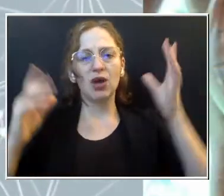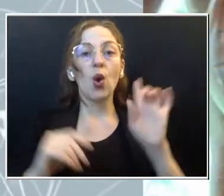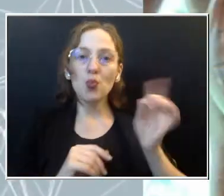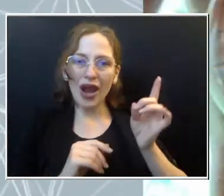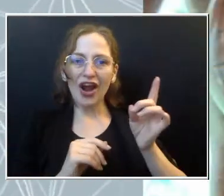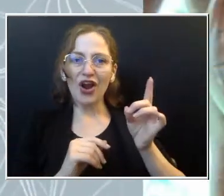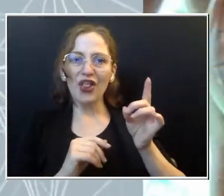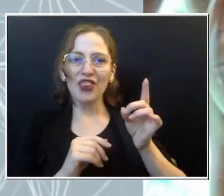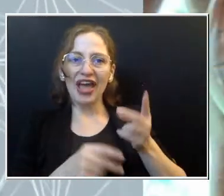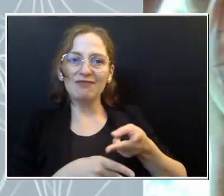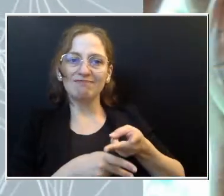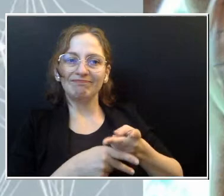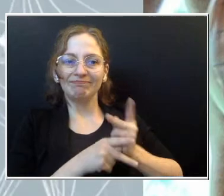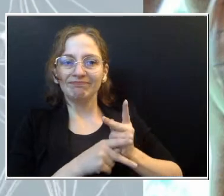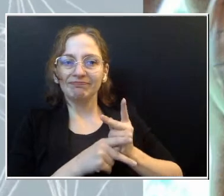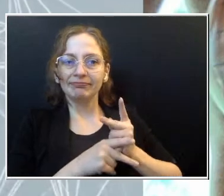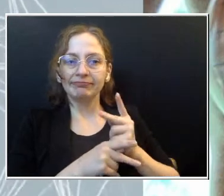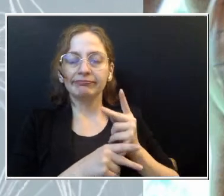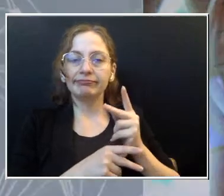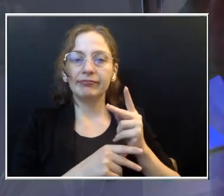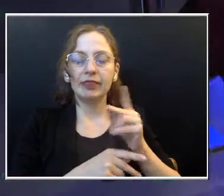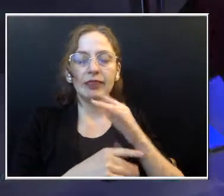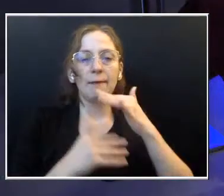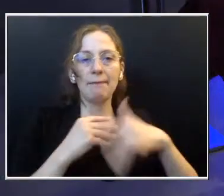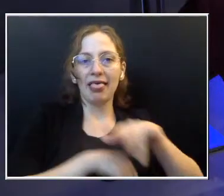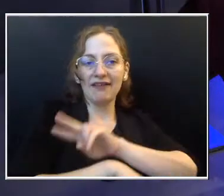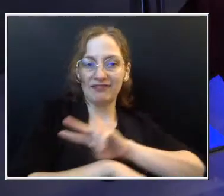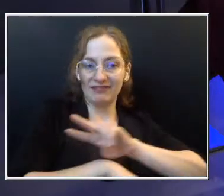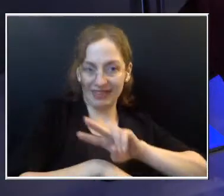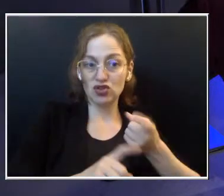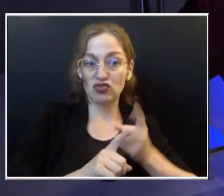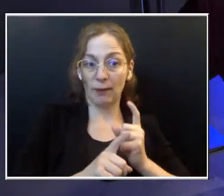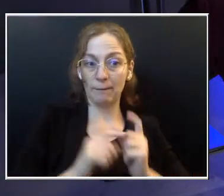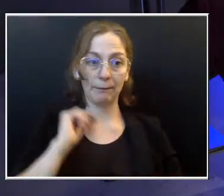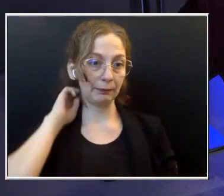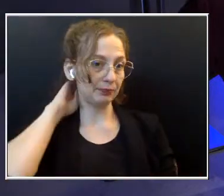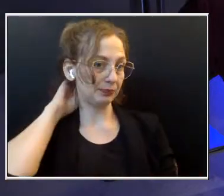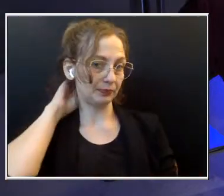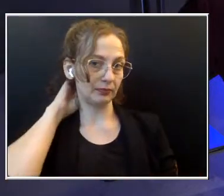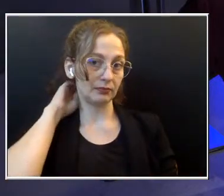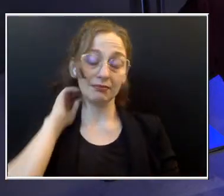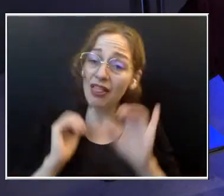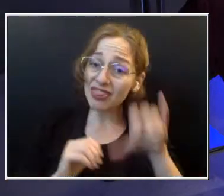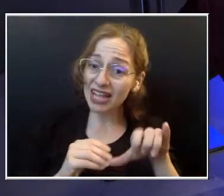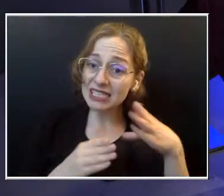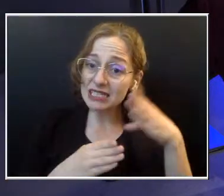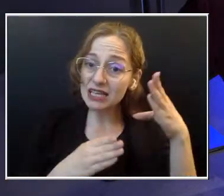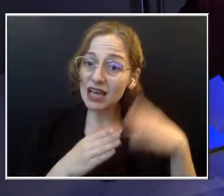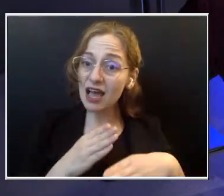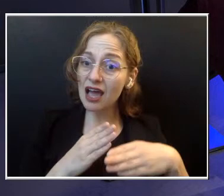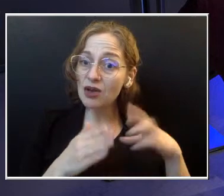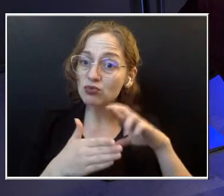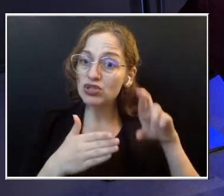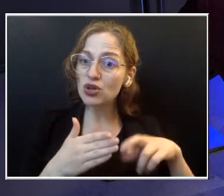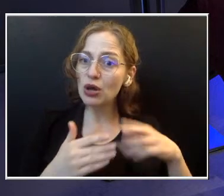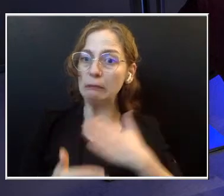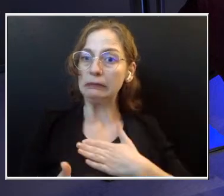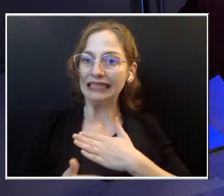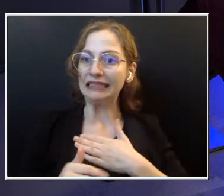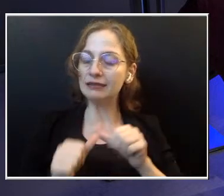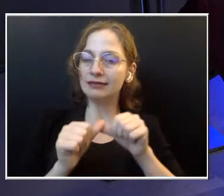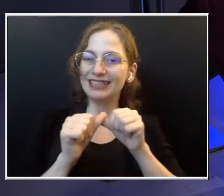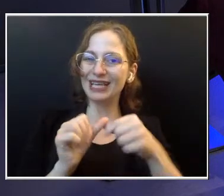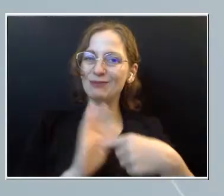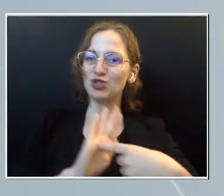tight and yeah, but that's the end result right there. If we can keep that on a loop, I'd like to keep looking at that. But the end result is